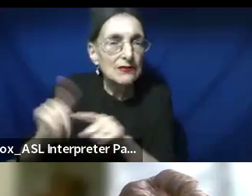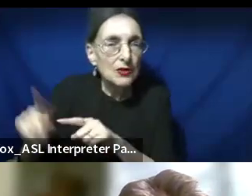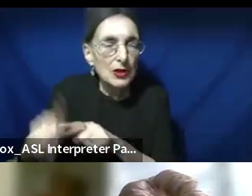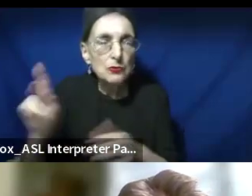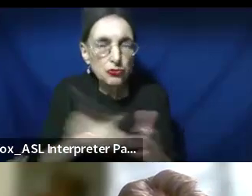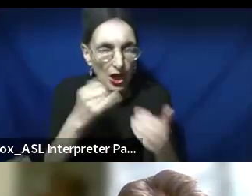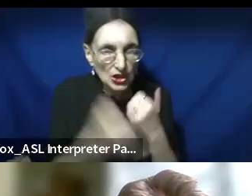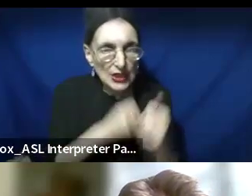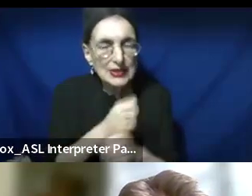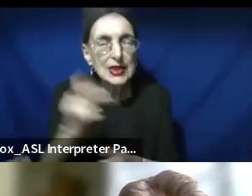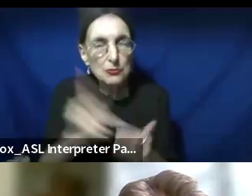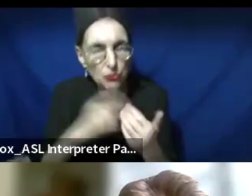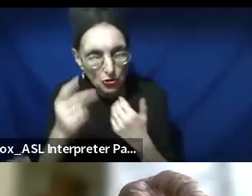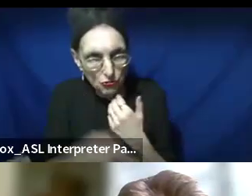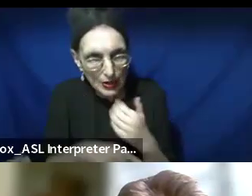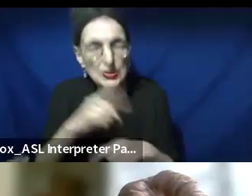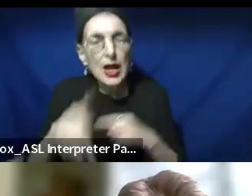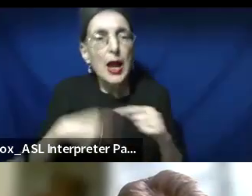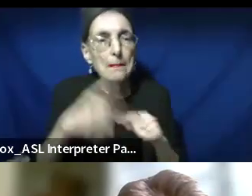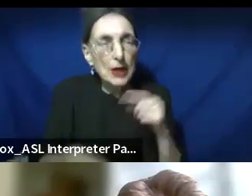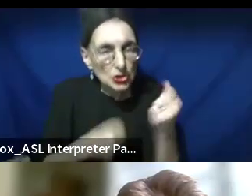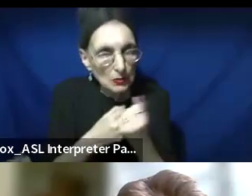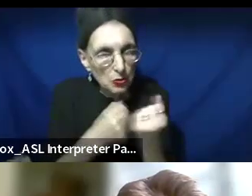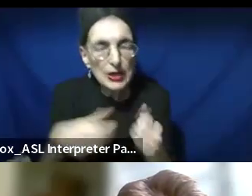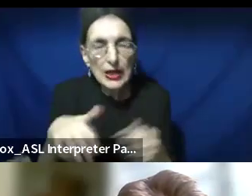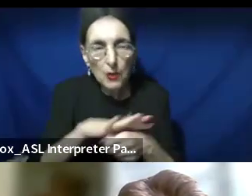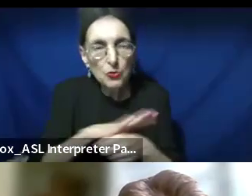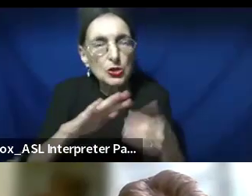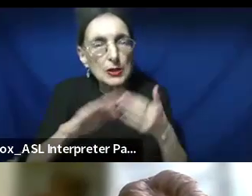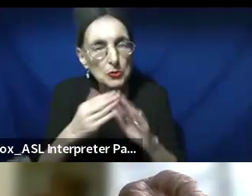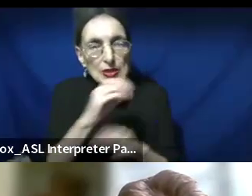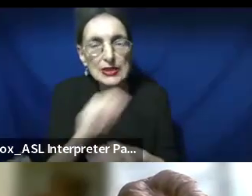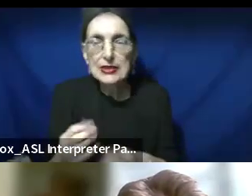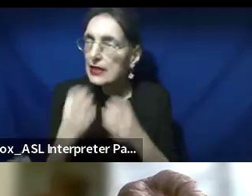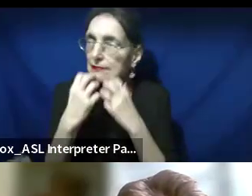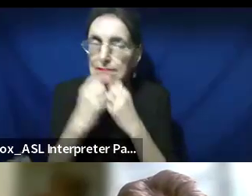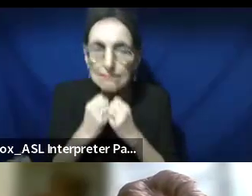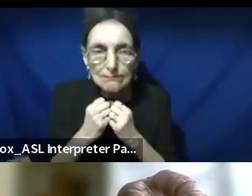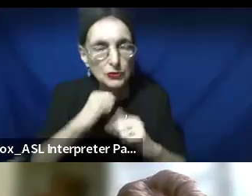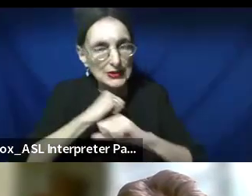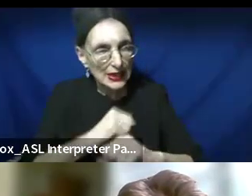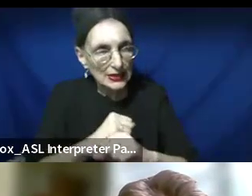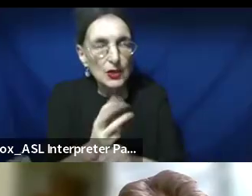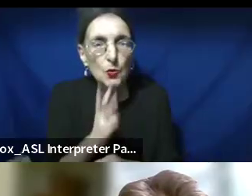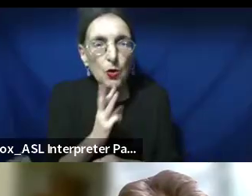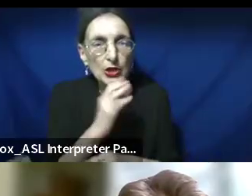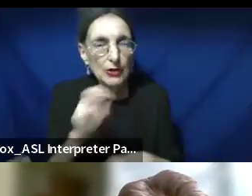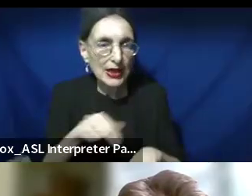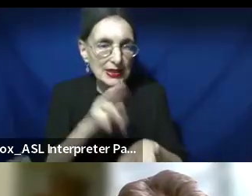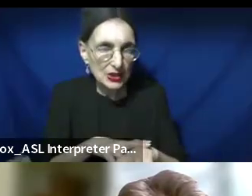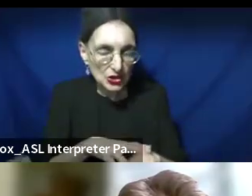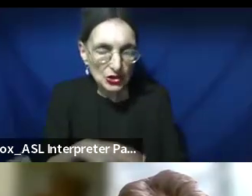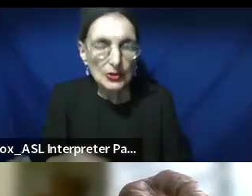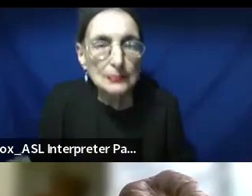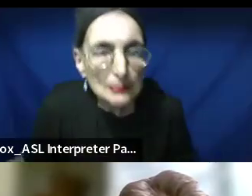strengthening infrastructure, supporting local communities, and protecting water and nature. I would argue that all three of those pillars apply